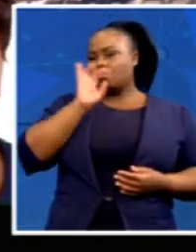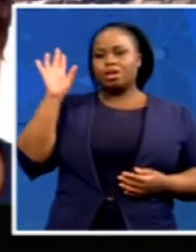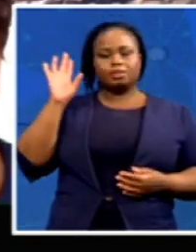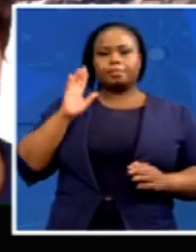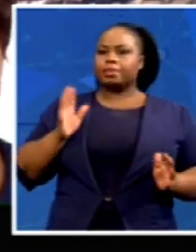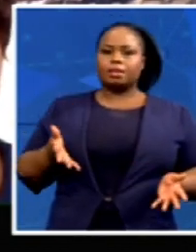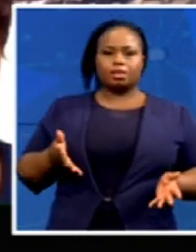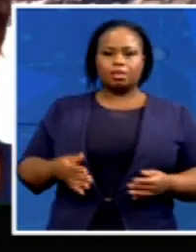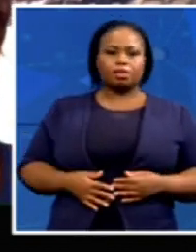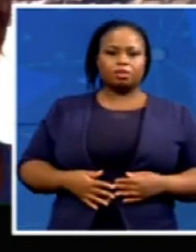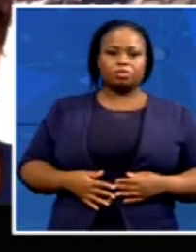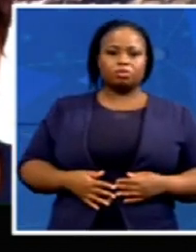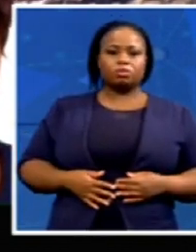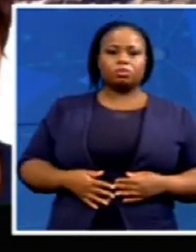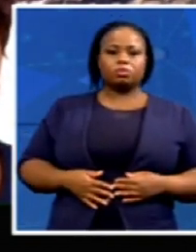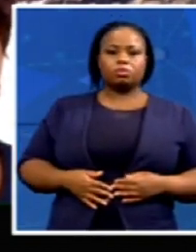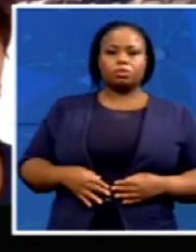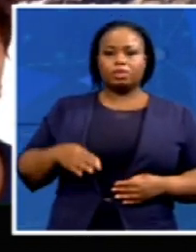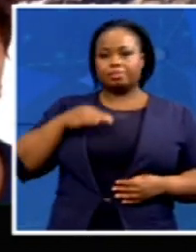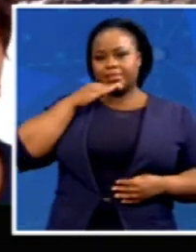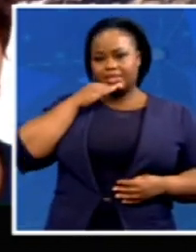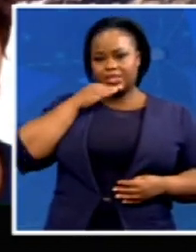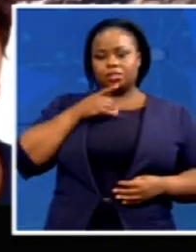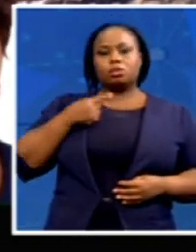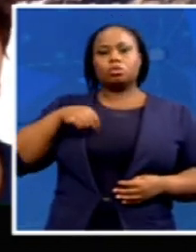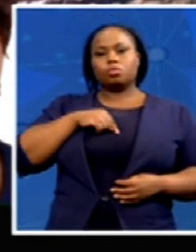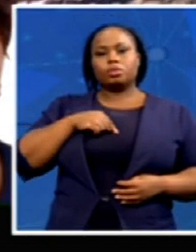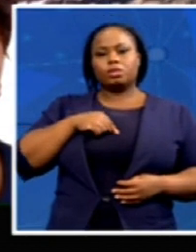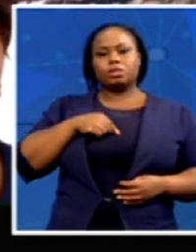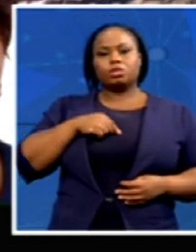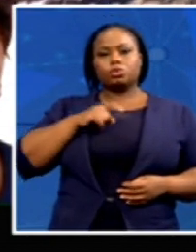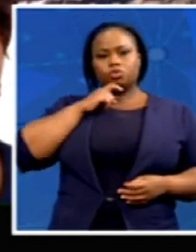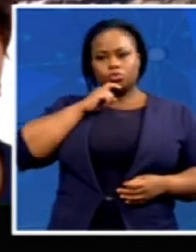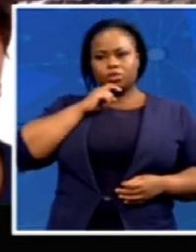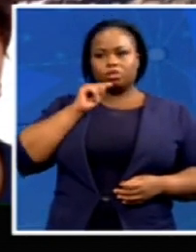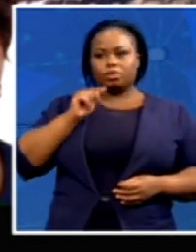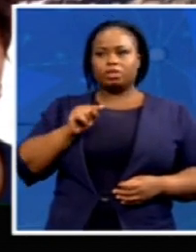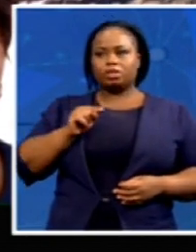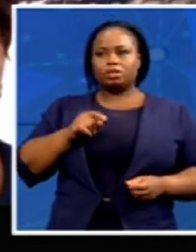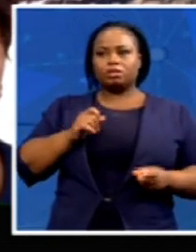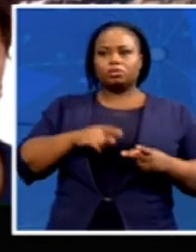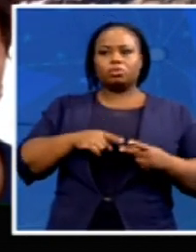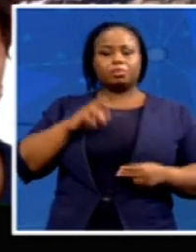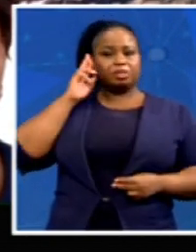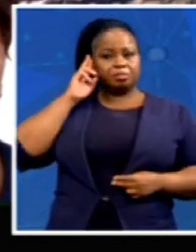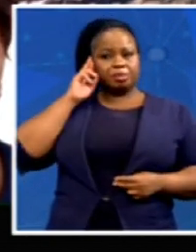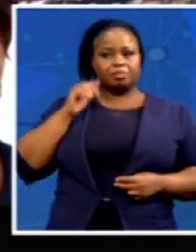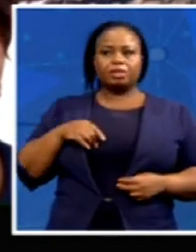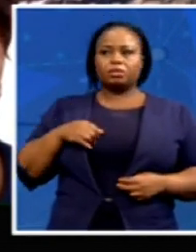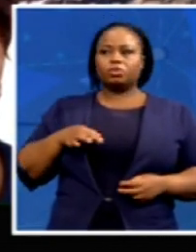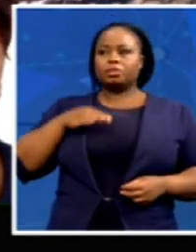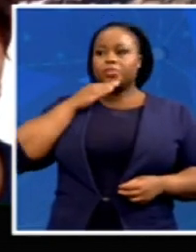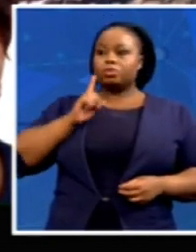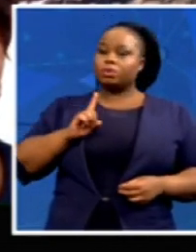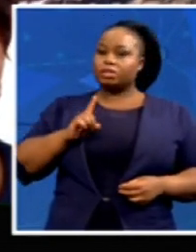and I use the word equivalence deliberately, you have to multiply that number by 2, which means that if it was either the